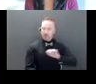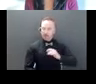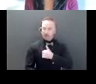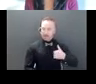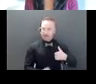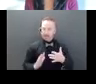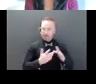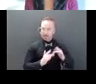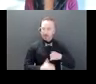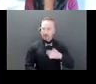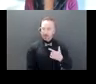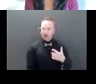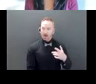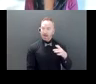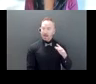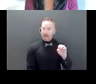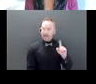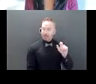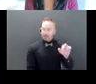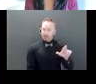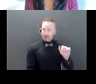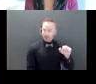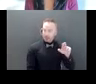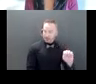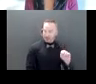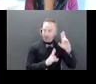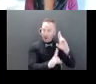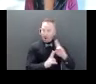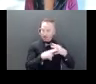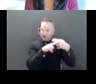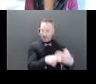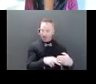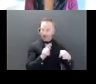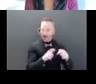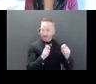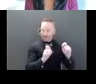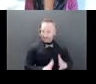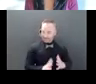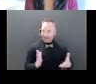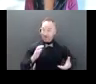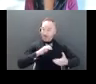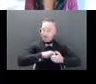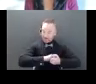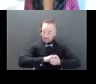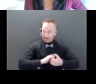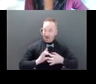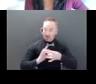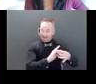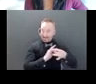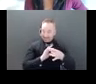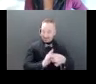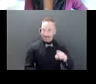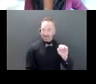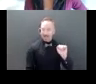for the Elder Abuse, and we are honored to call her our Director of Partnerships and Relationships at Elder Abuse Prevention Ontario.